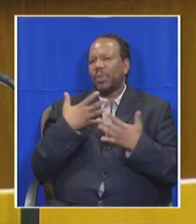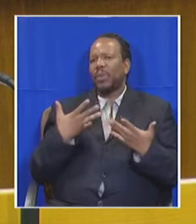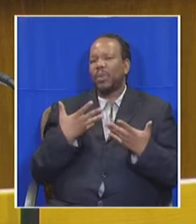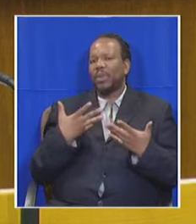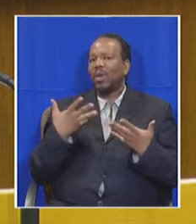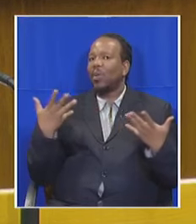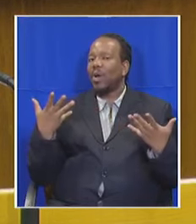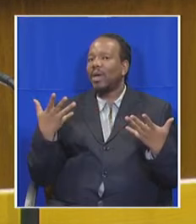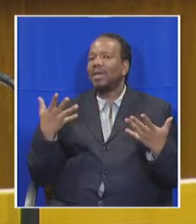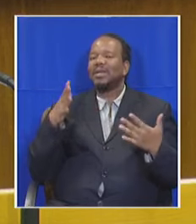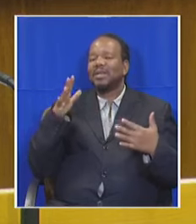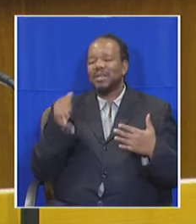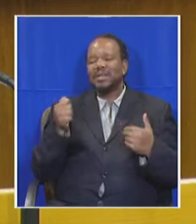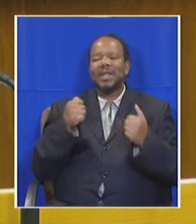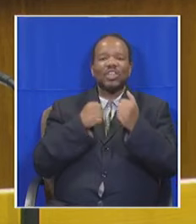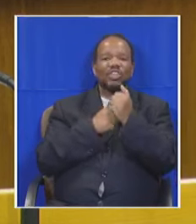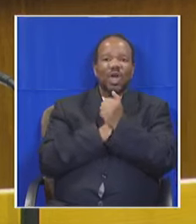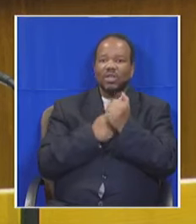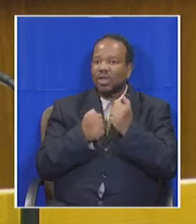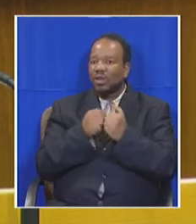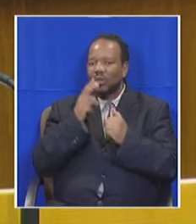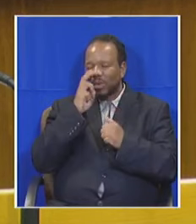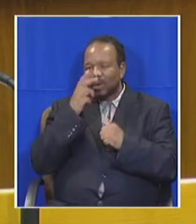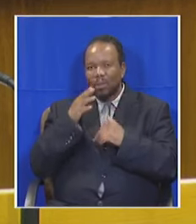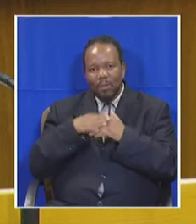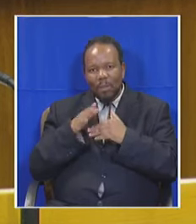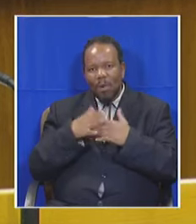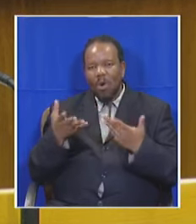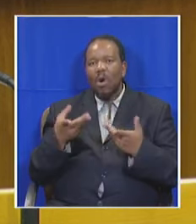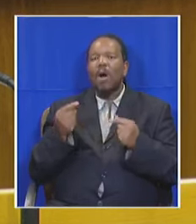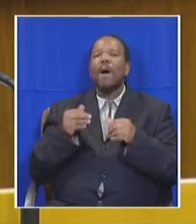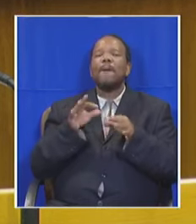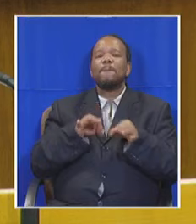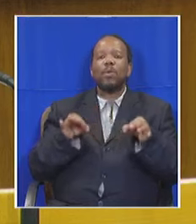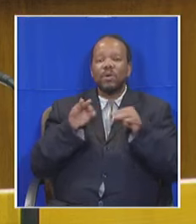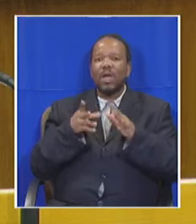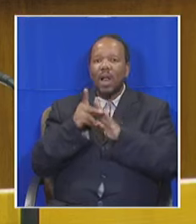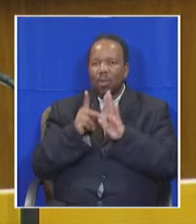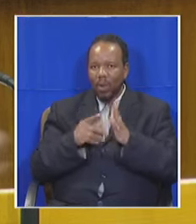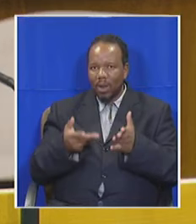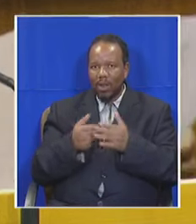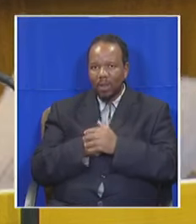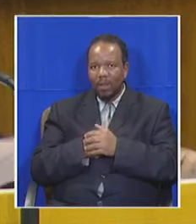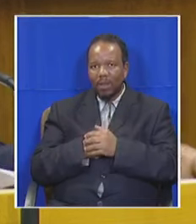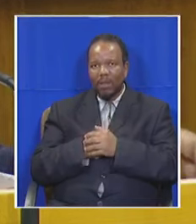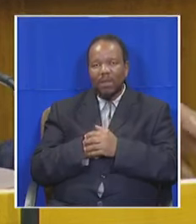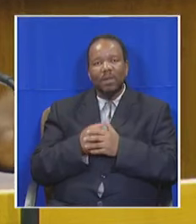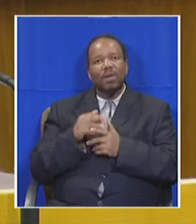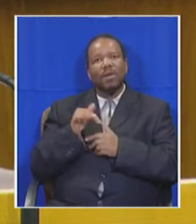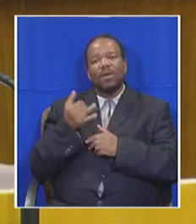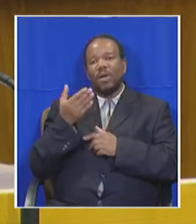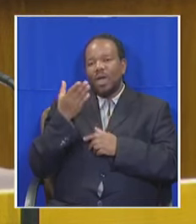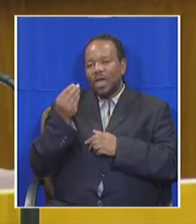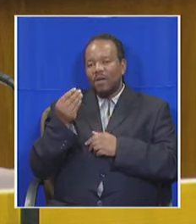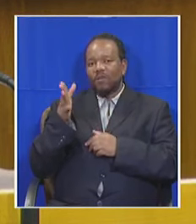which will require massive policy investment, political will and time. It is fine that we invest in the